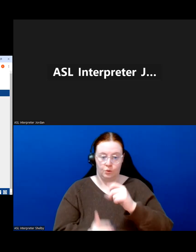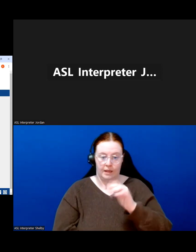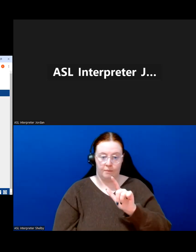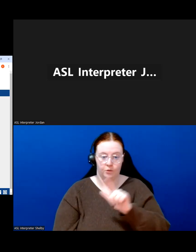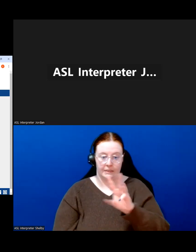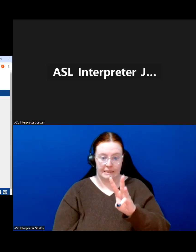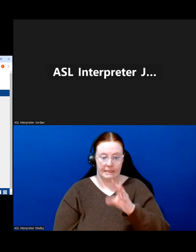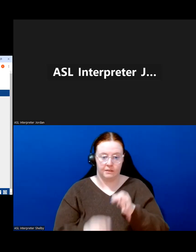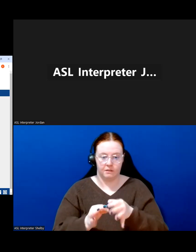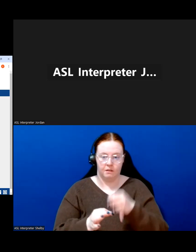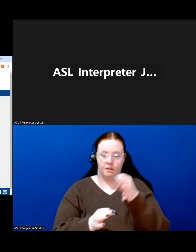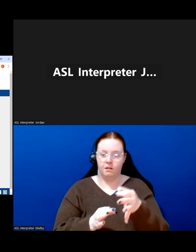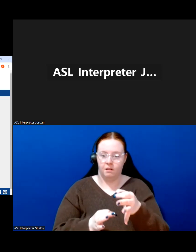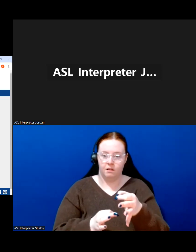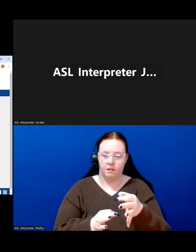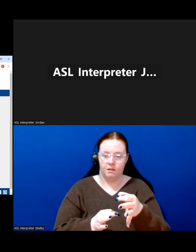due on the